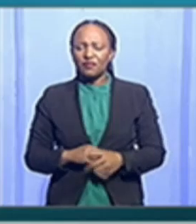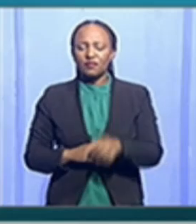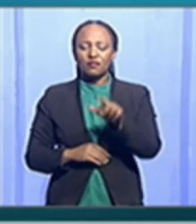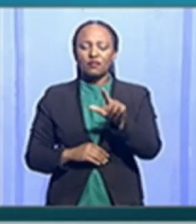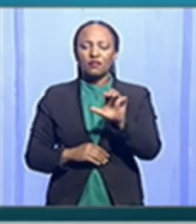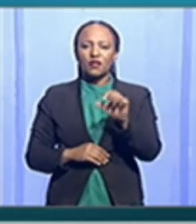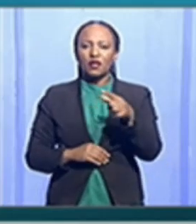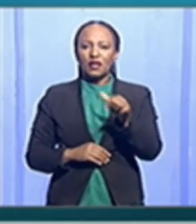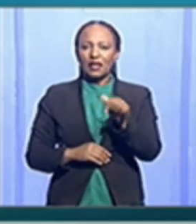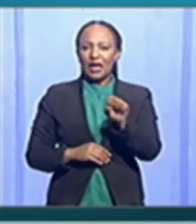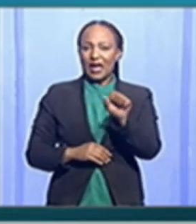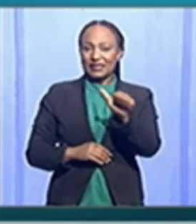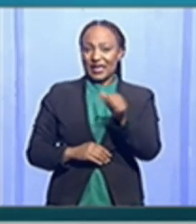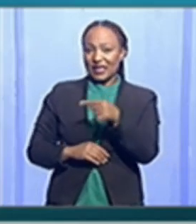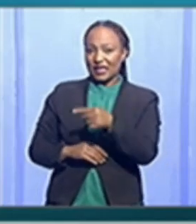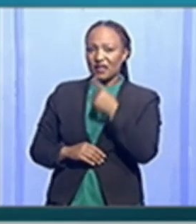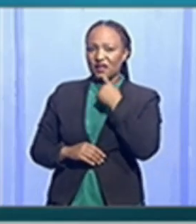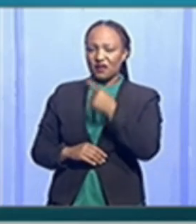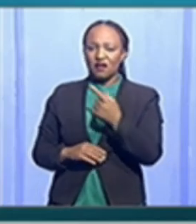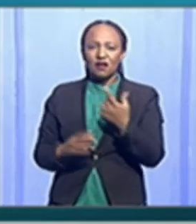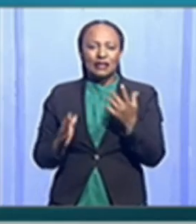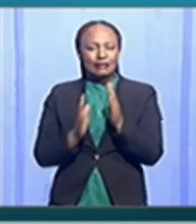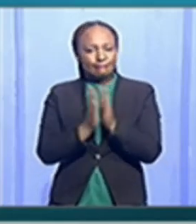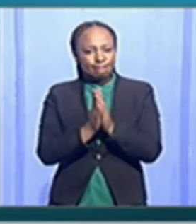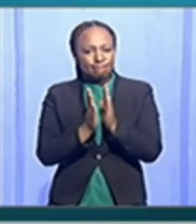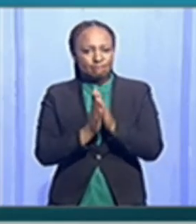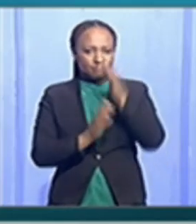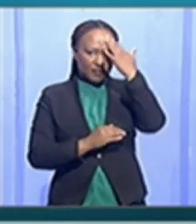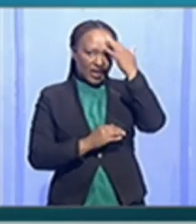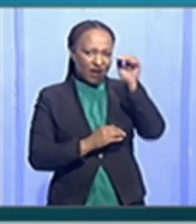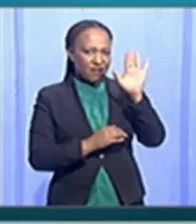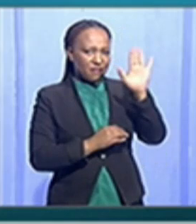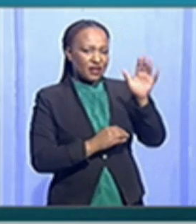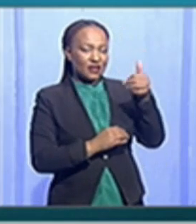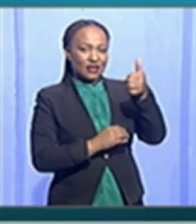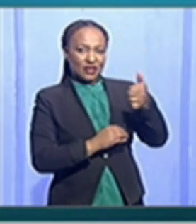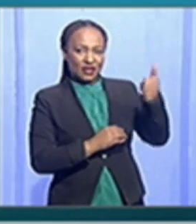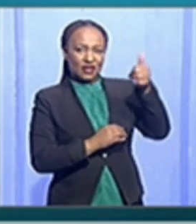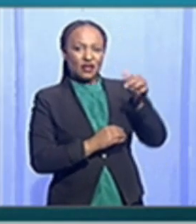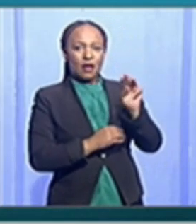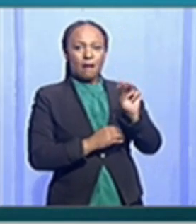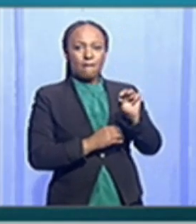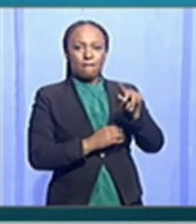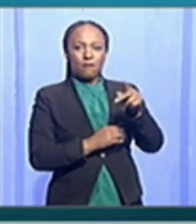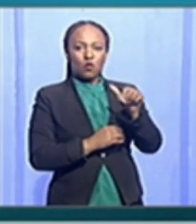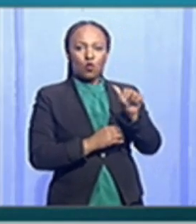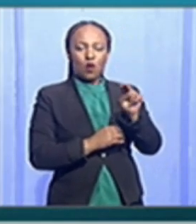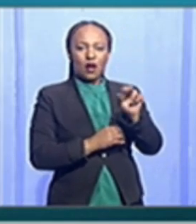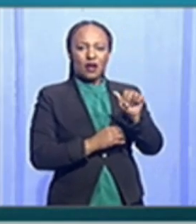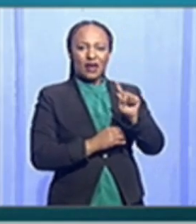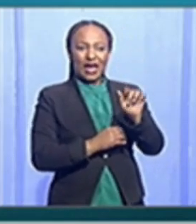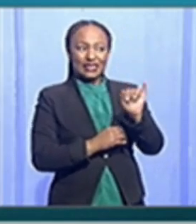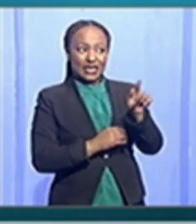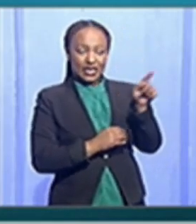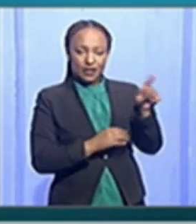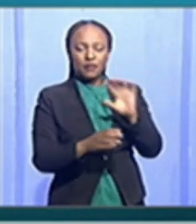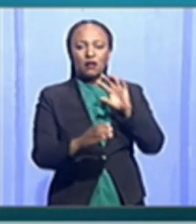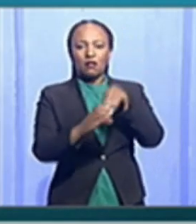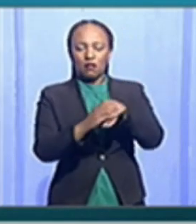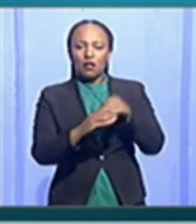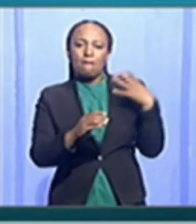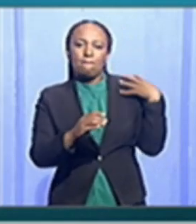Legasa Patlamollo yena o re ke ipiletša go mmušo go thola General Mkhwanazi bjalo ka tona ya maphodisa ka gore go bontšha